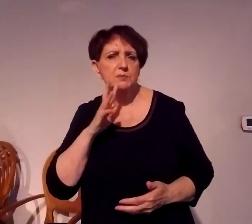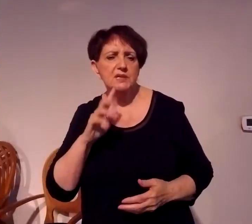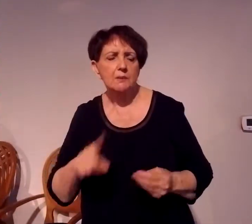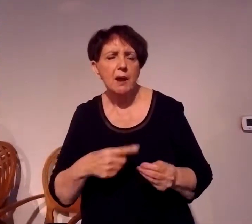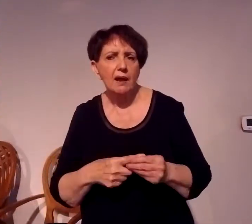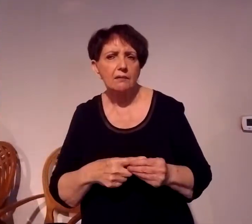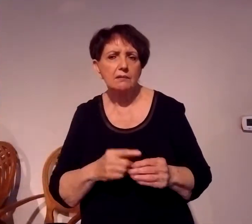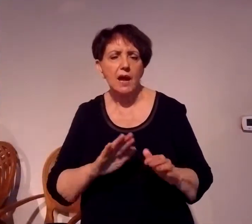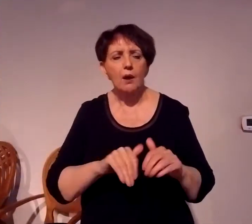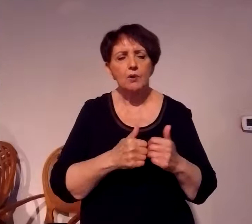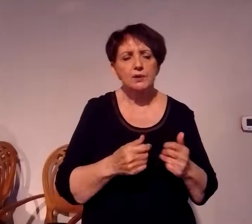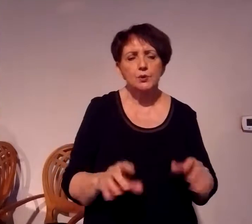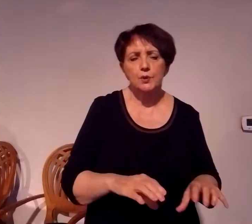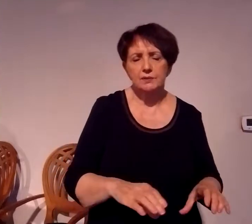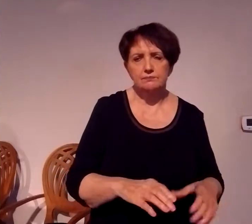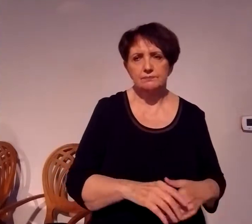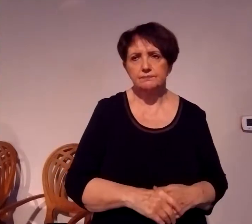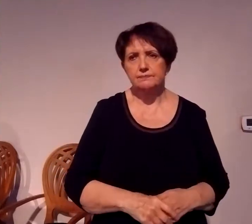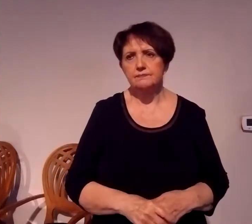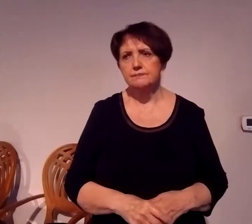how we do it?